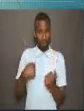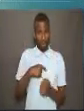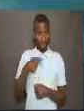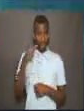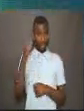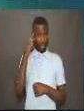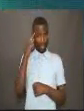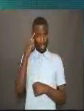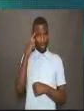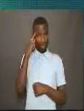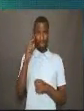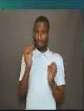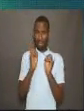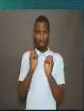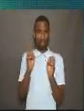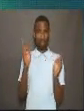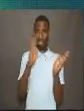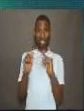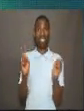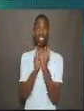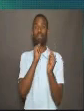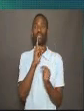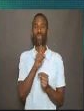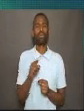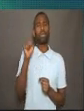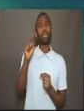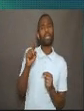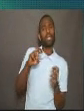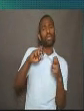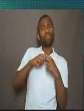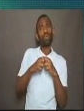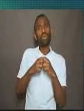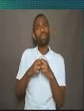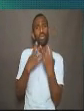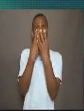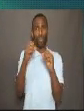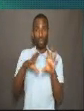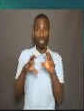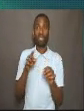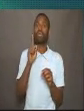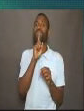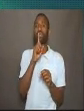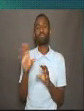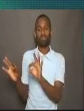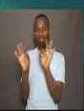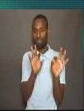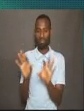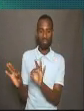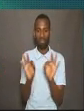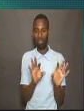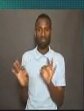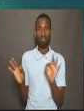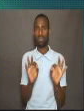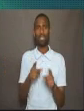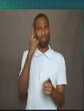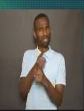trouble. Solving this was just a matter of substitution into the correct